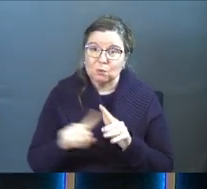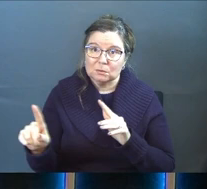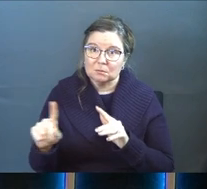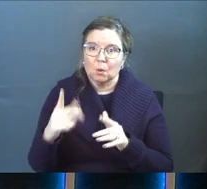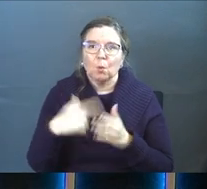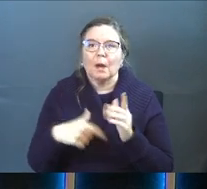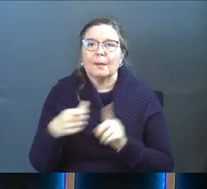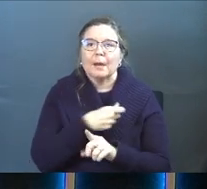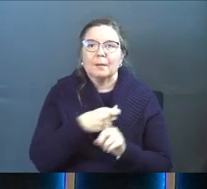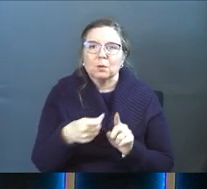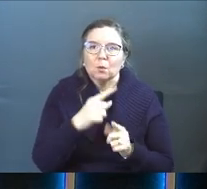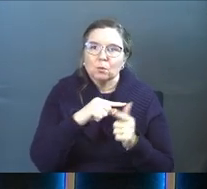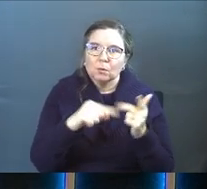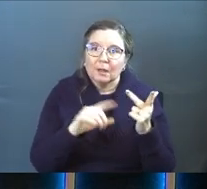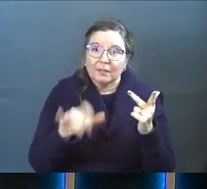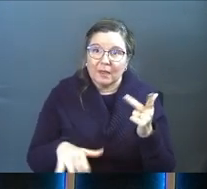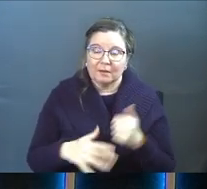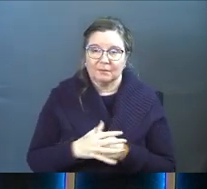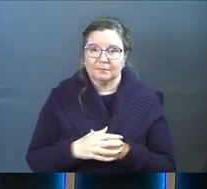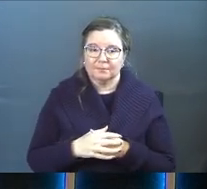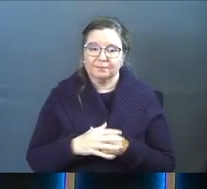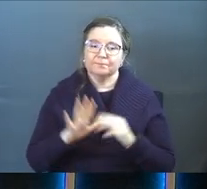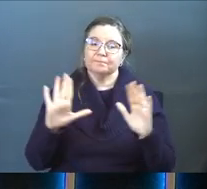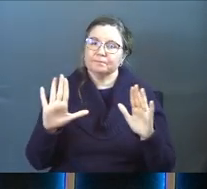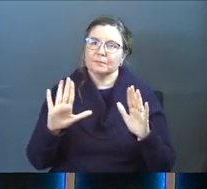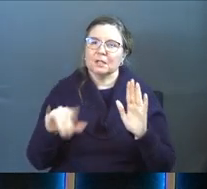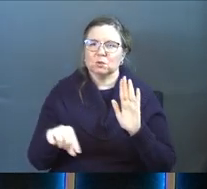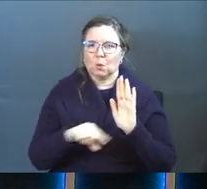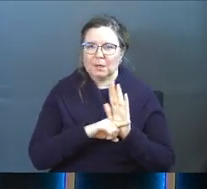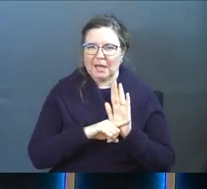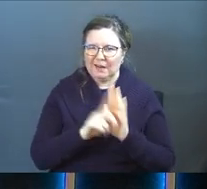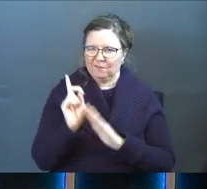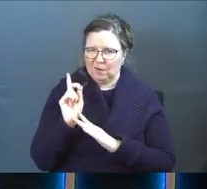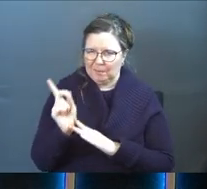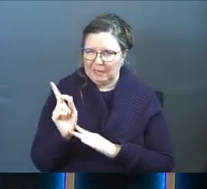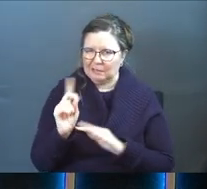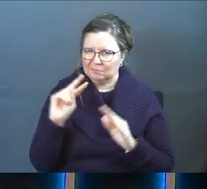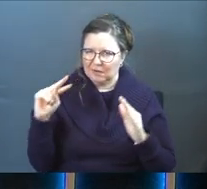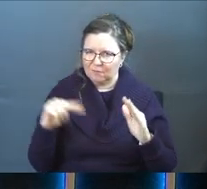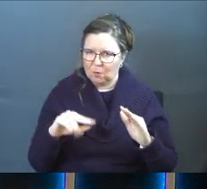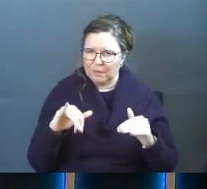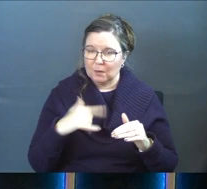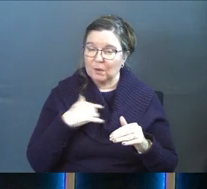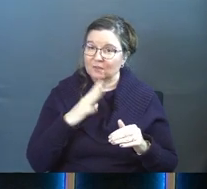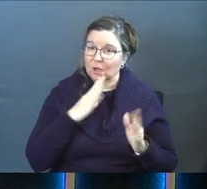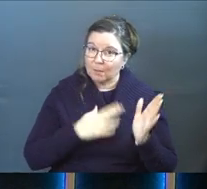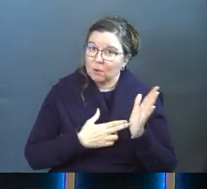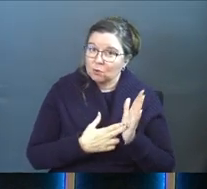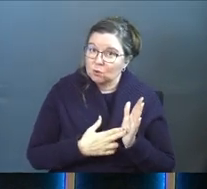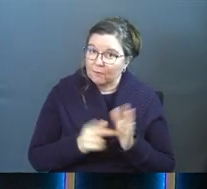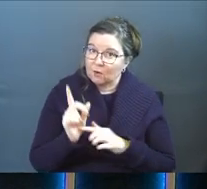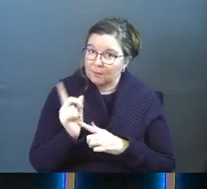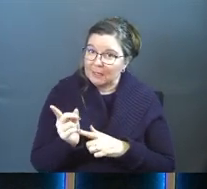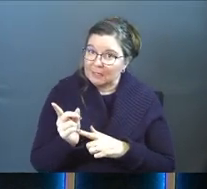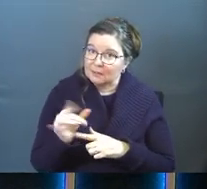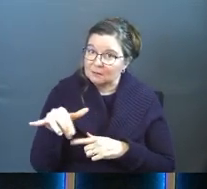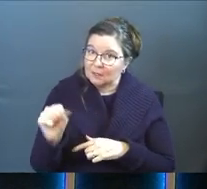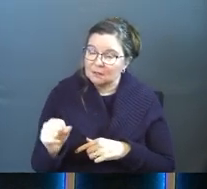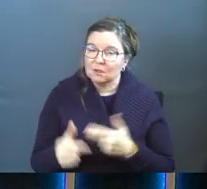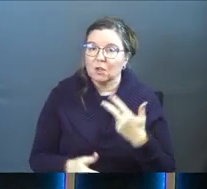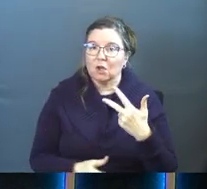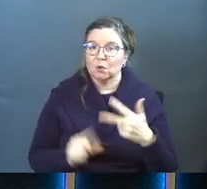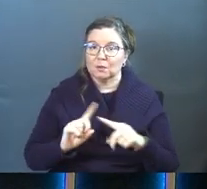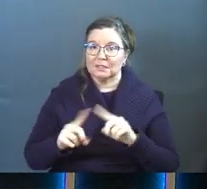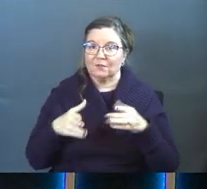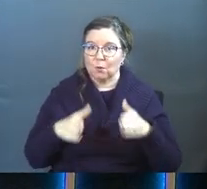away. What about abuse and things like that? So let's go negative here for just a minute. We got to talk about the truth for just a minute. There's